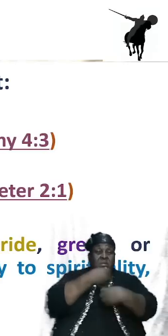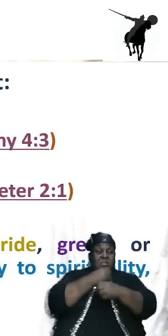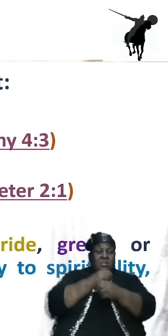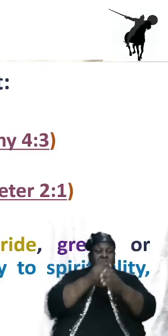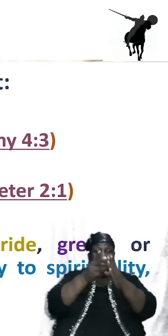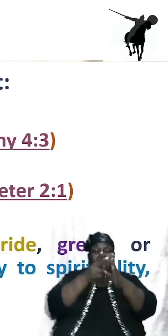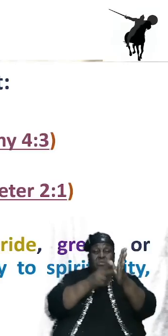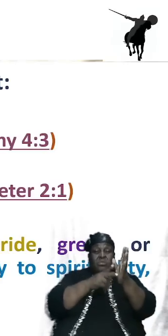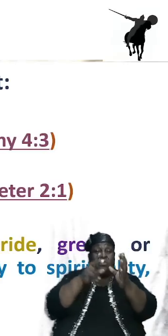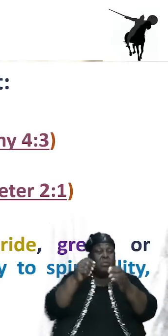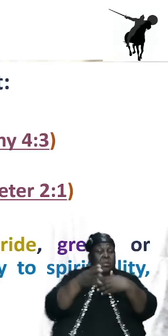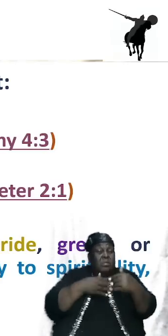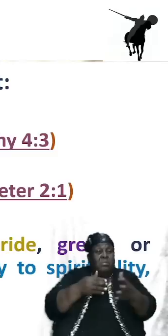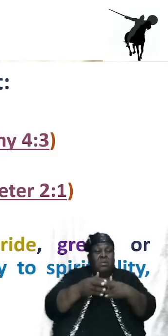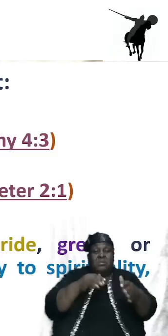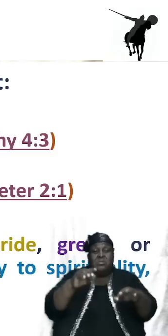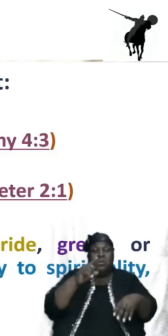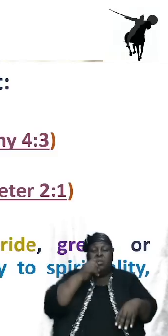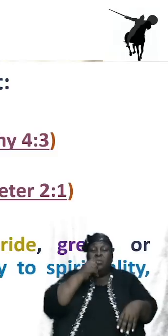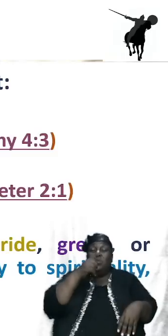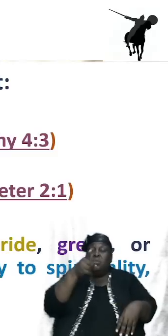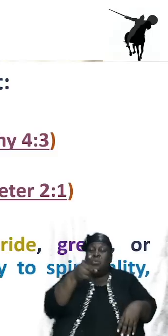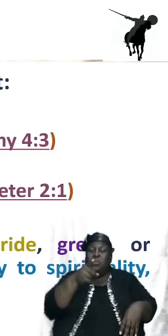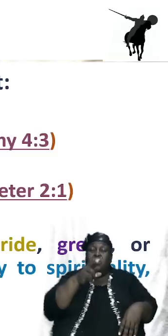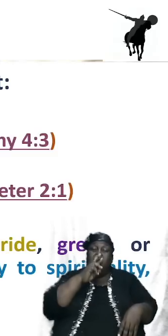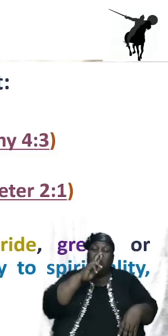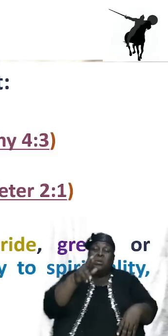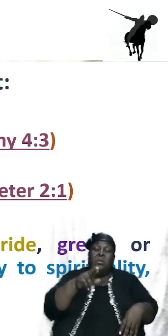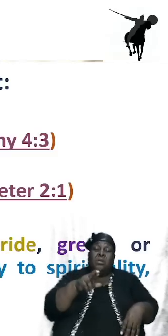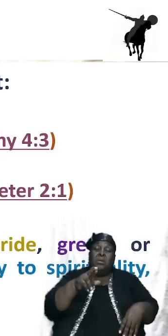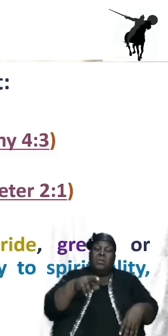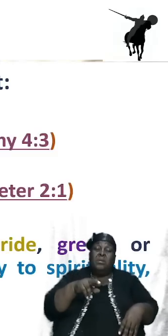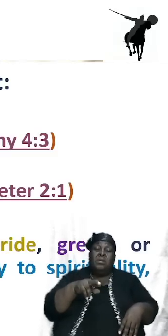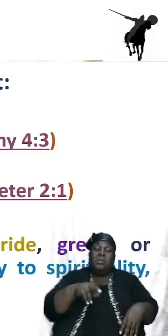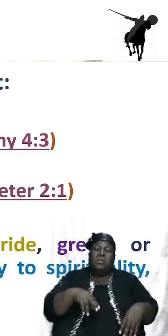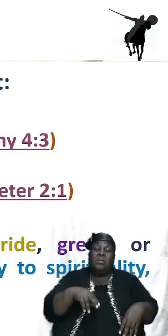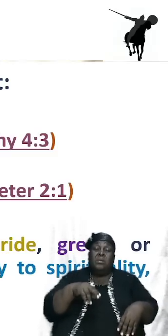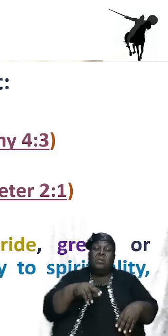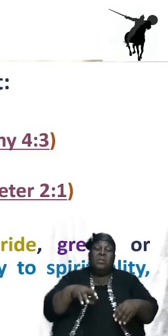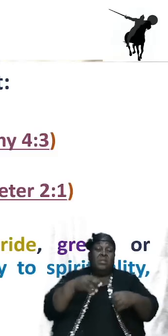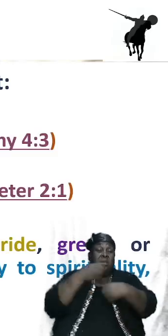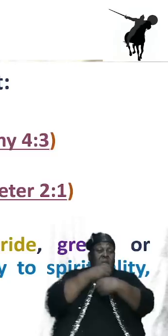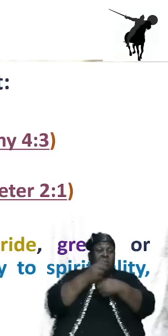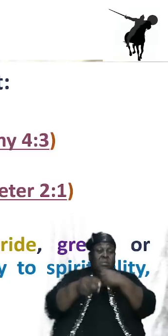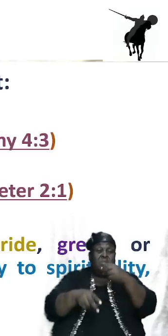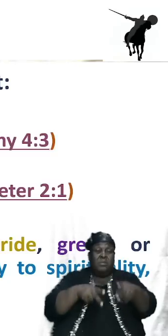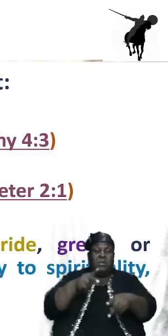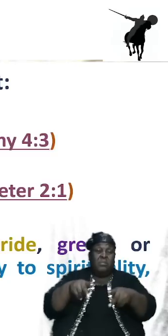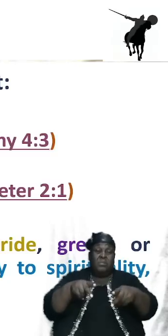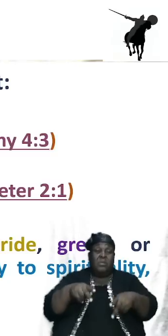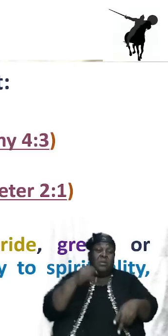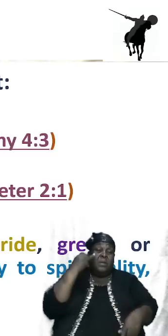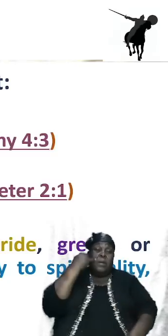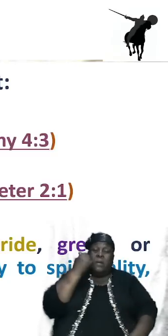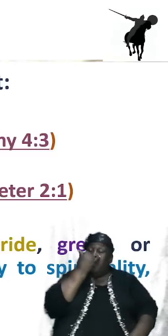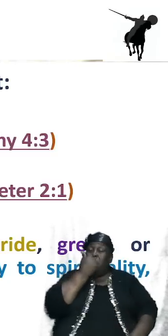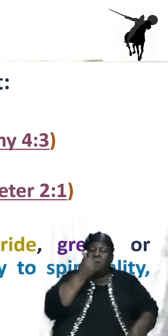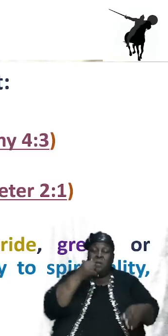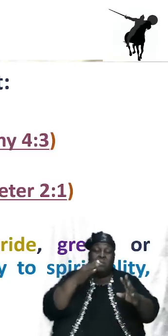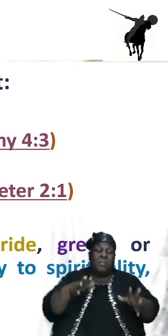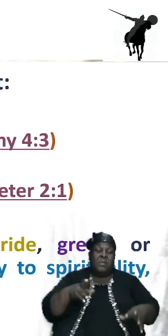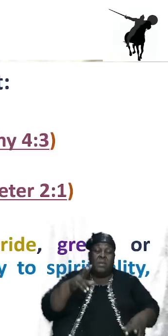matter who you are. Amen. When you look at the Kohites, these were a set of Israelites, amen,